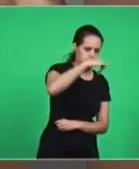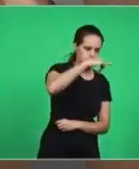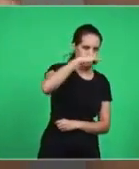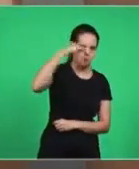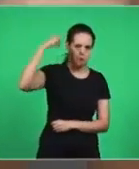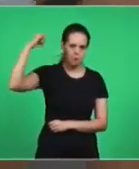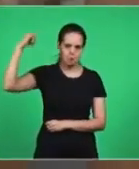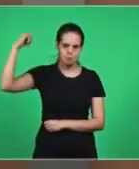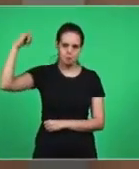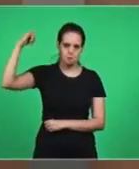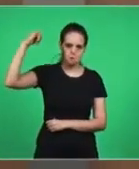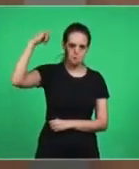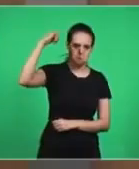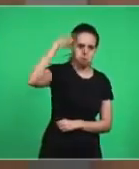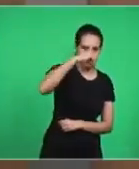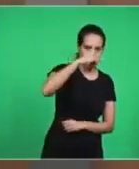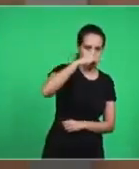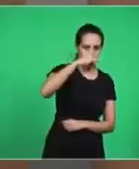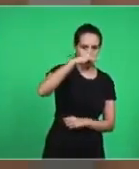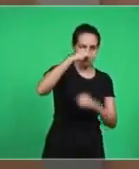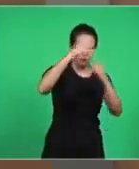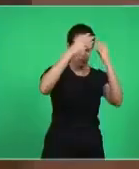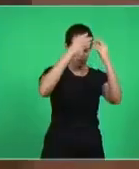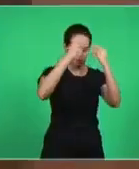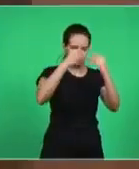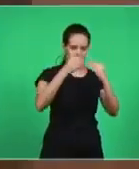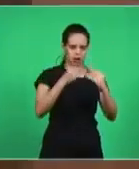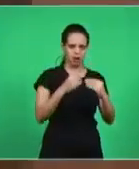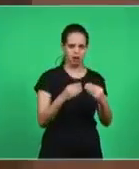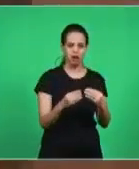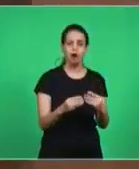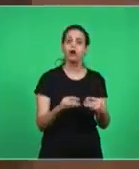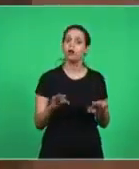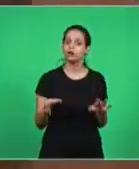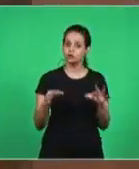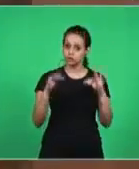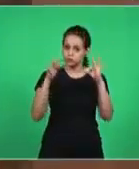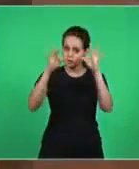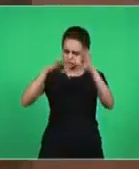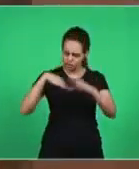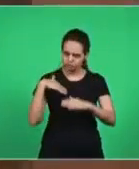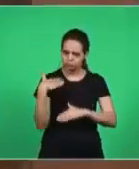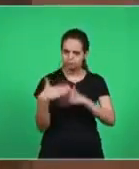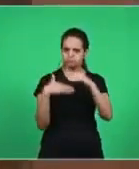plane, you don't know what those turbines do.